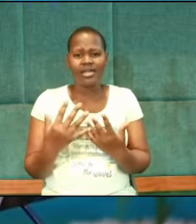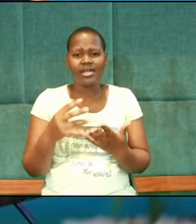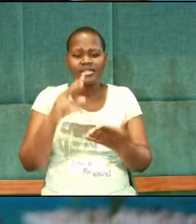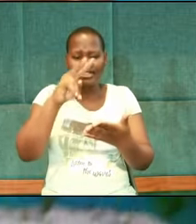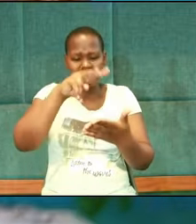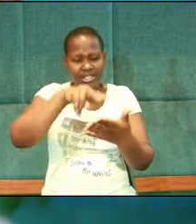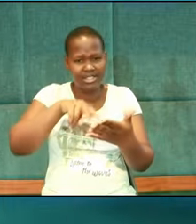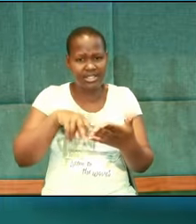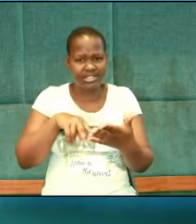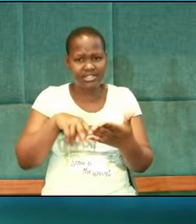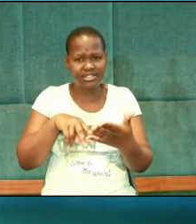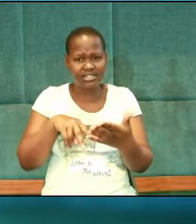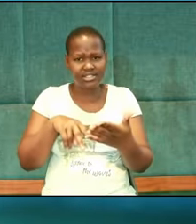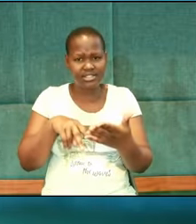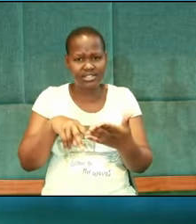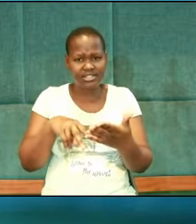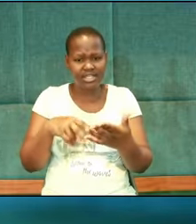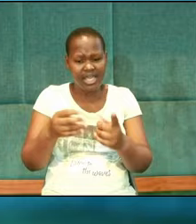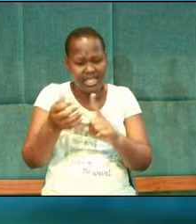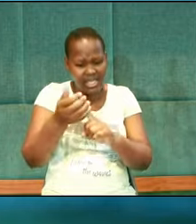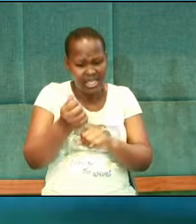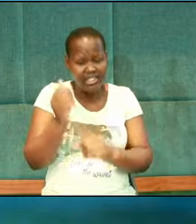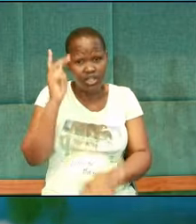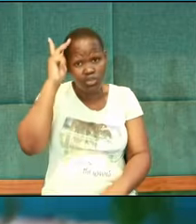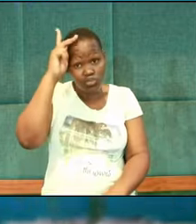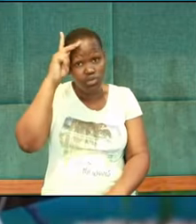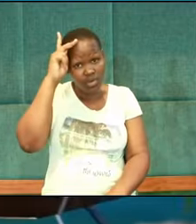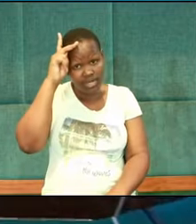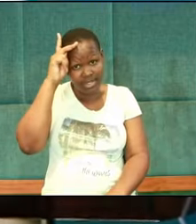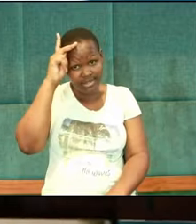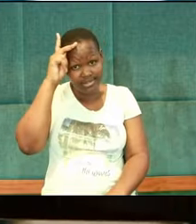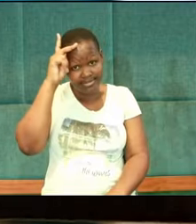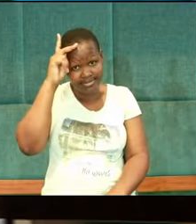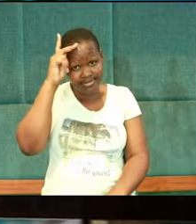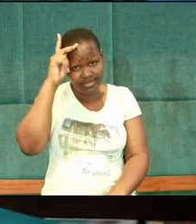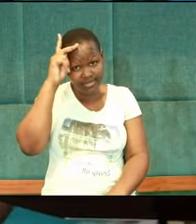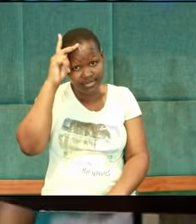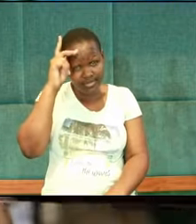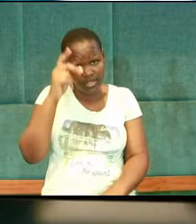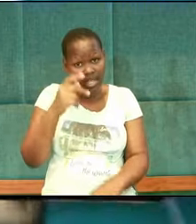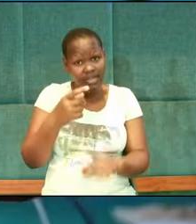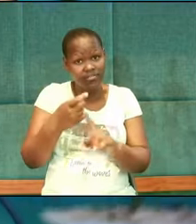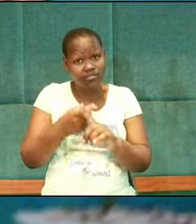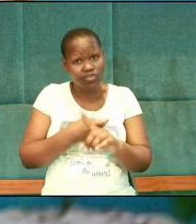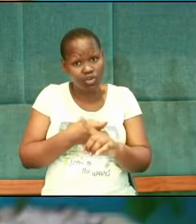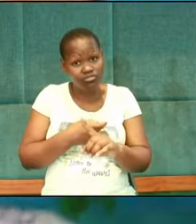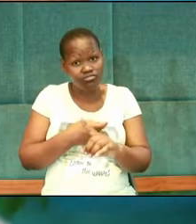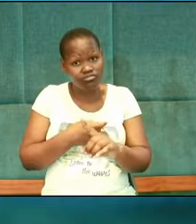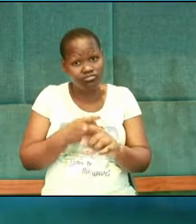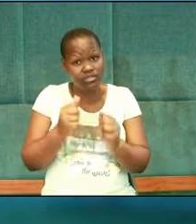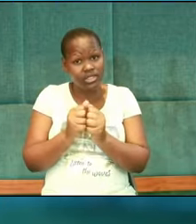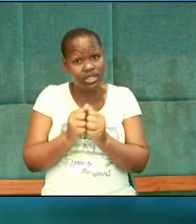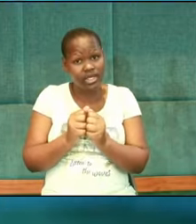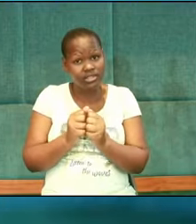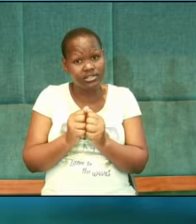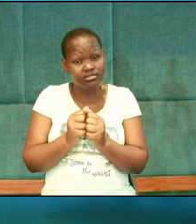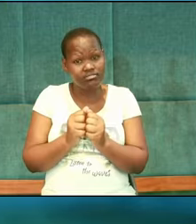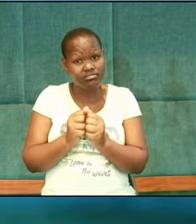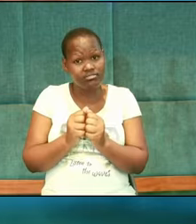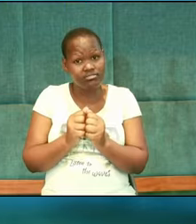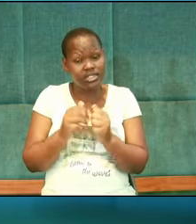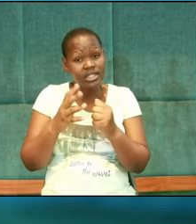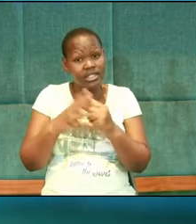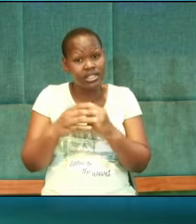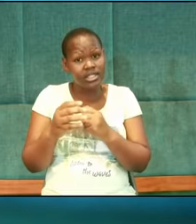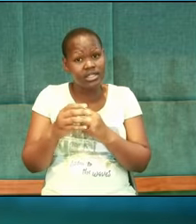Read. Acquire knowledge. Look, the one who founded Dell at 19 years, he discovered Dell. At